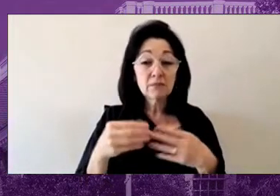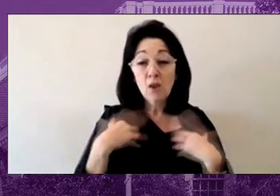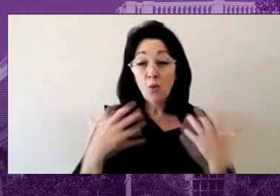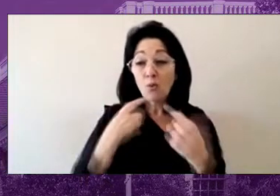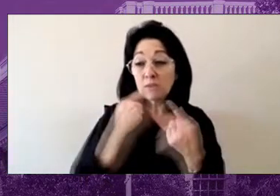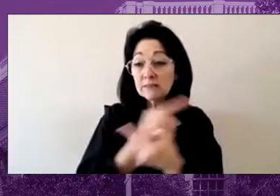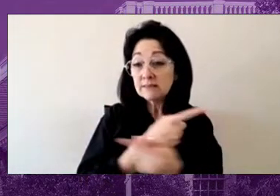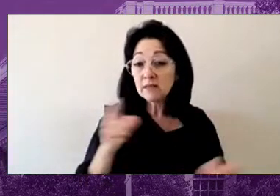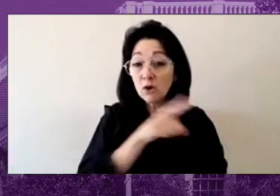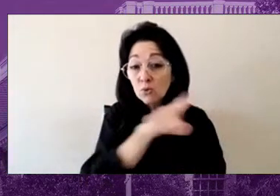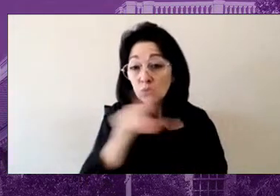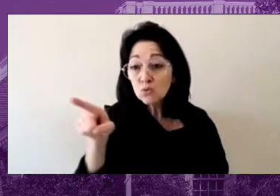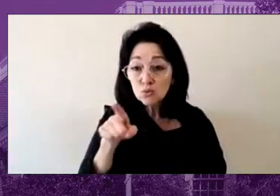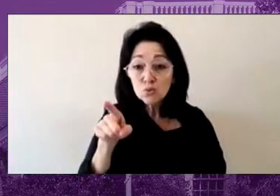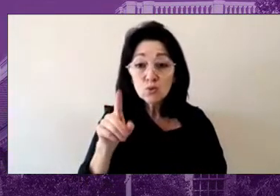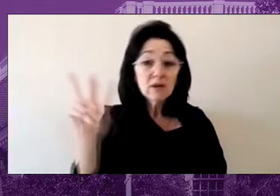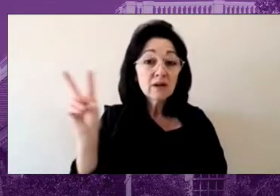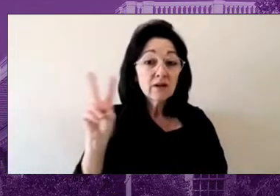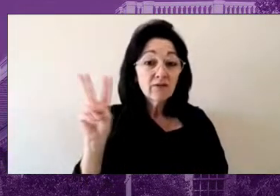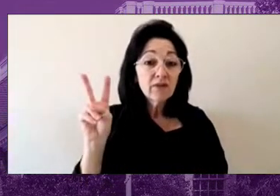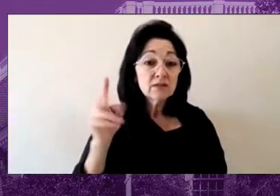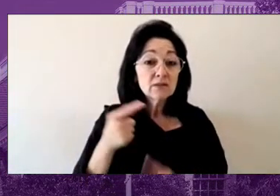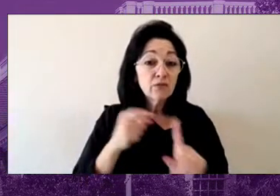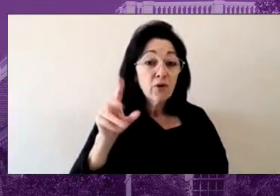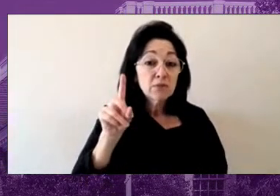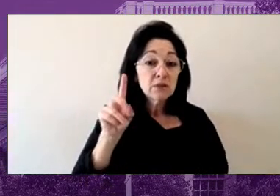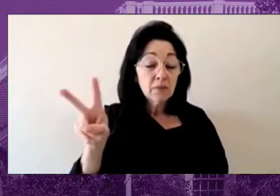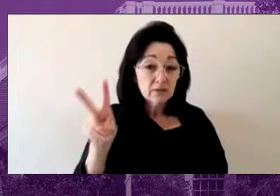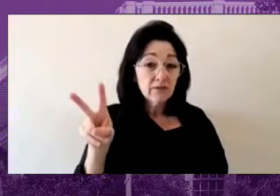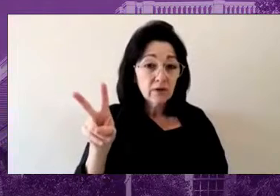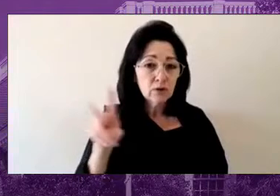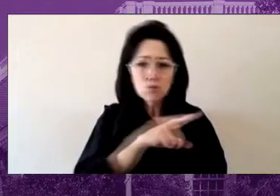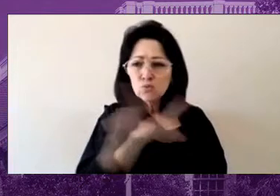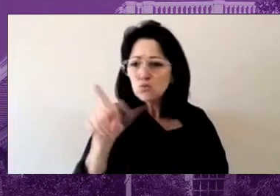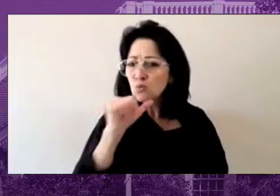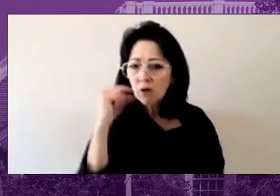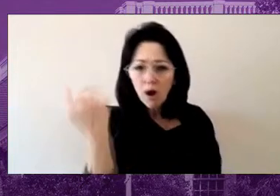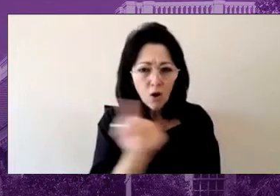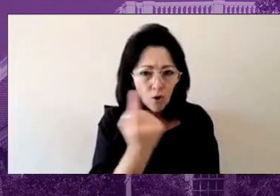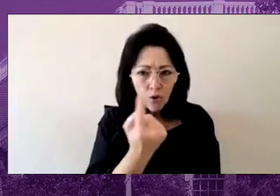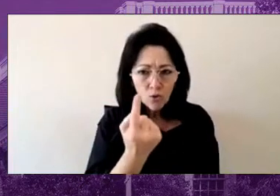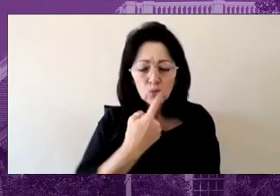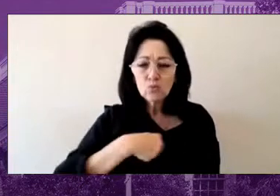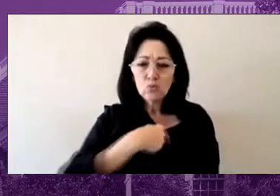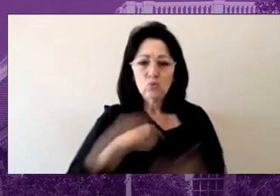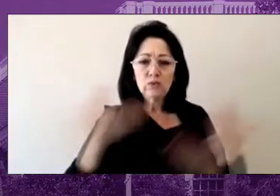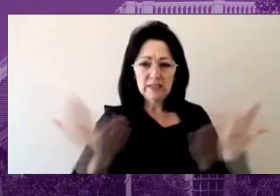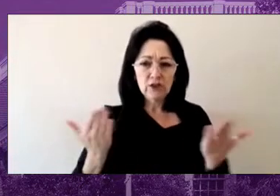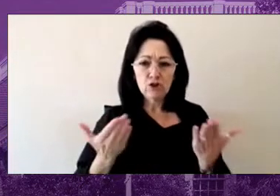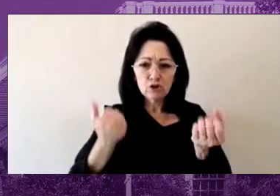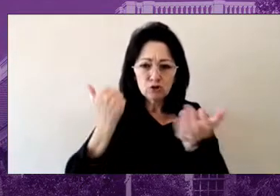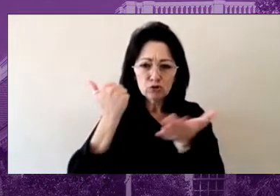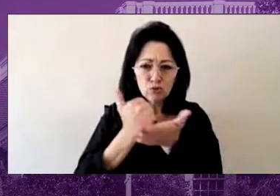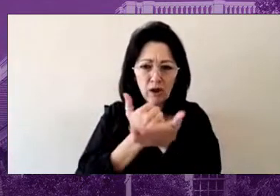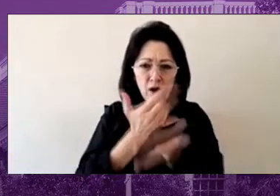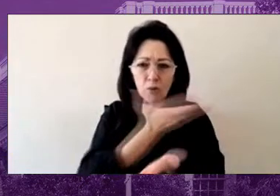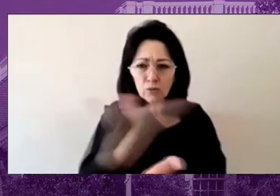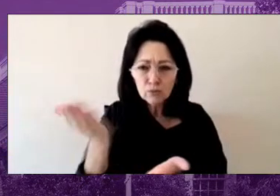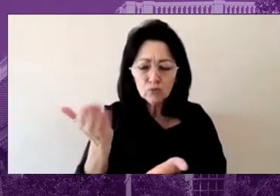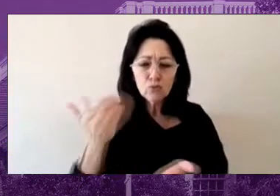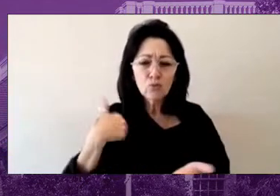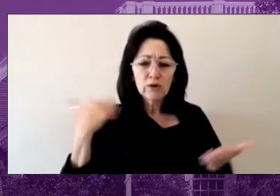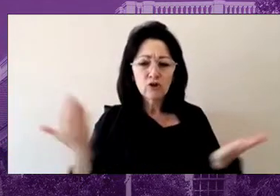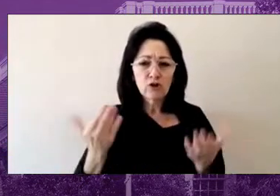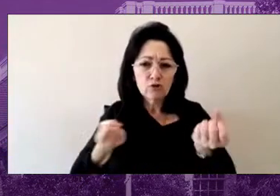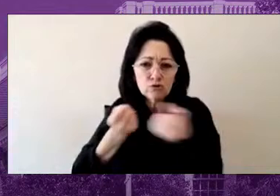violence, please know that you are not alone and we are here to help. Thank you, and it's my honor to turn it back to the governor.